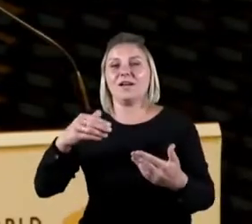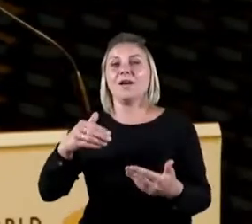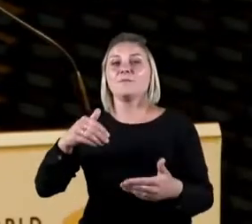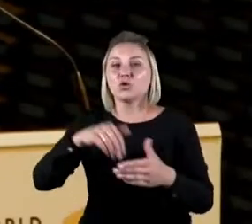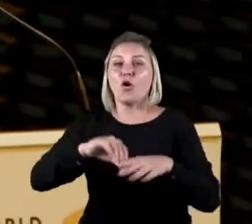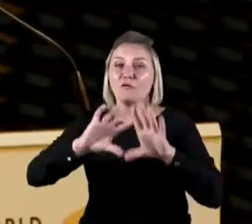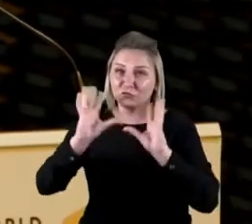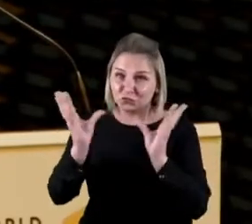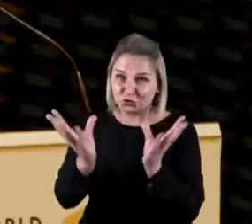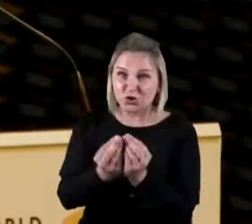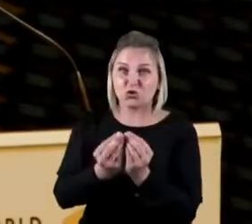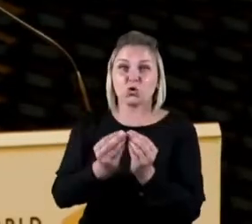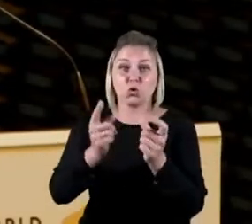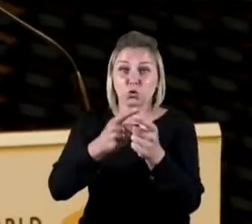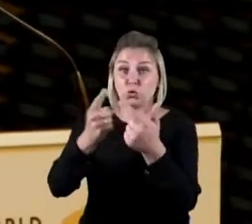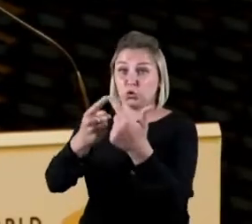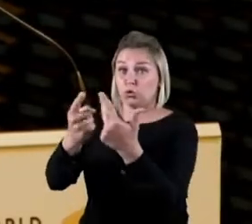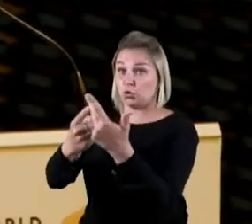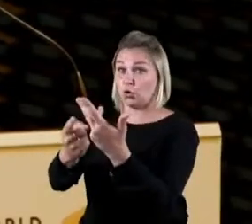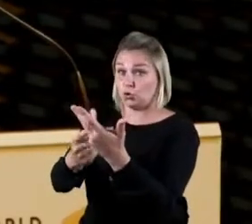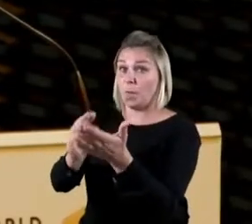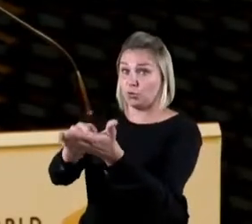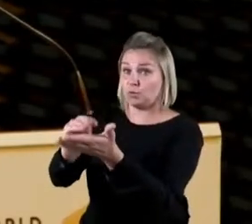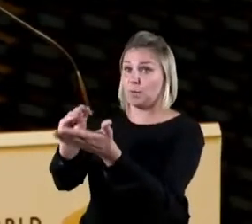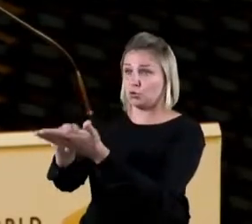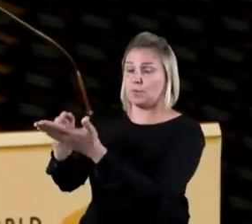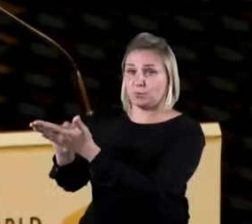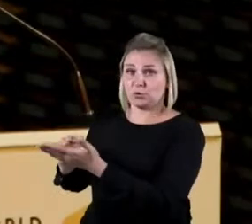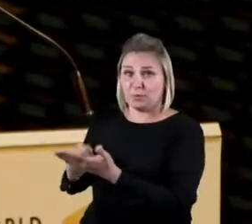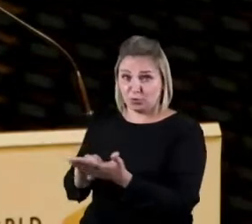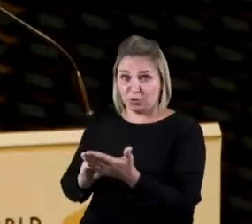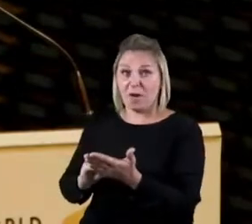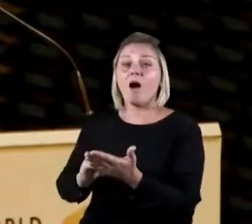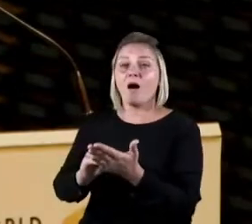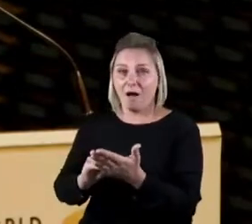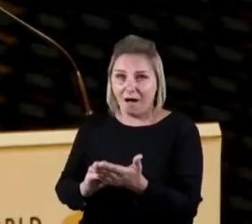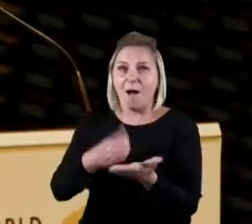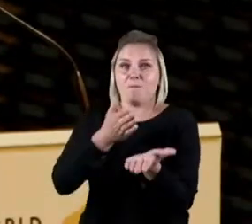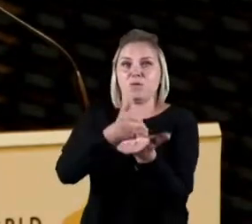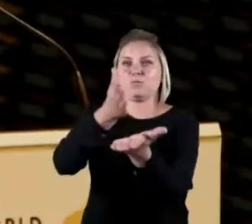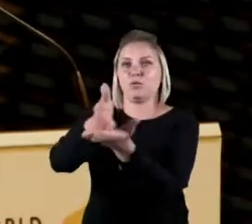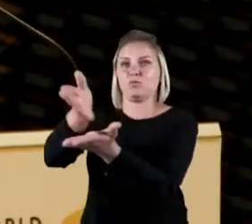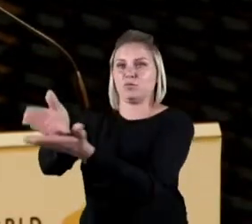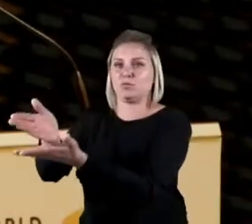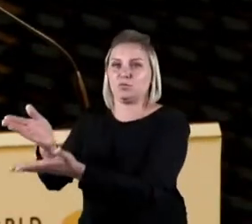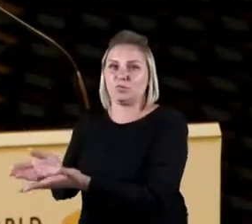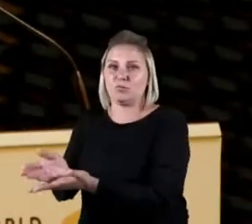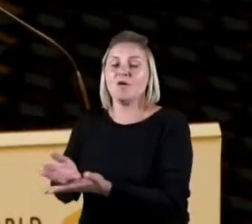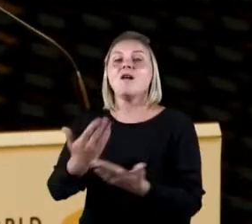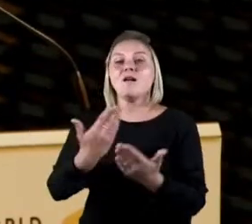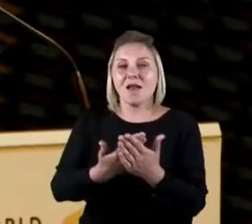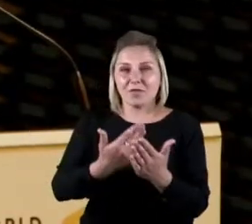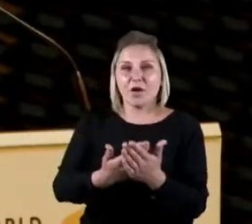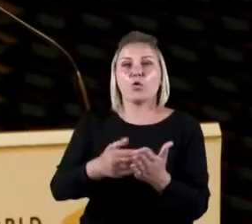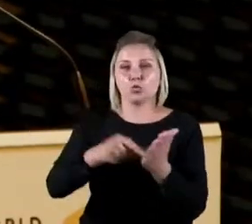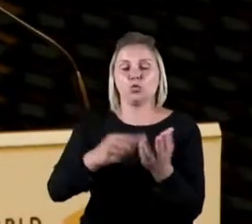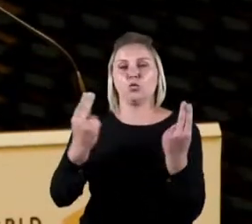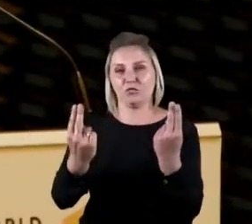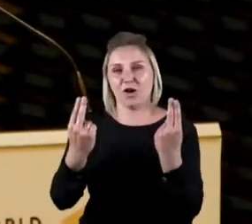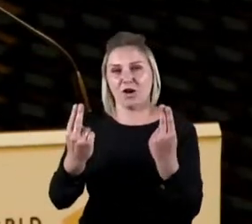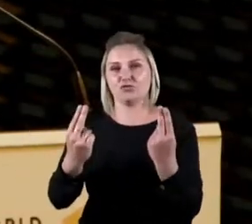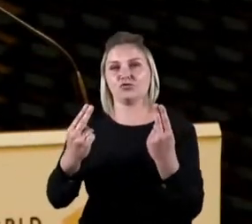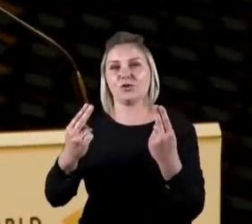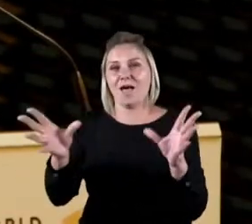that's at the heart of our responses. I guarantee you your solutions will benefit as a result of that for everyone. Integrated policies